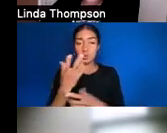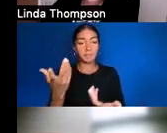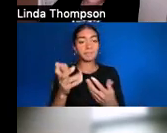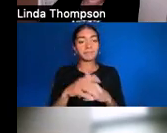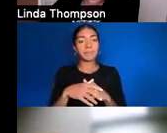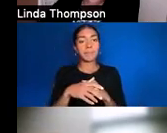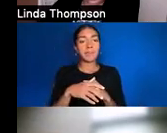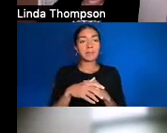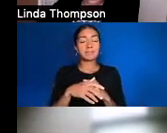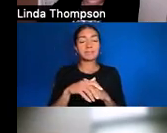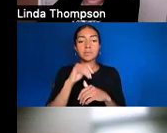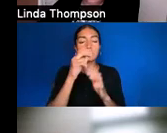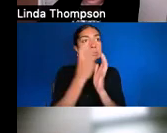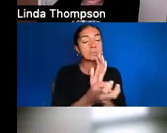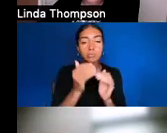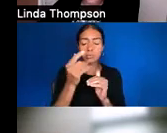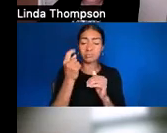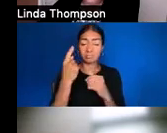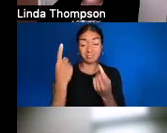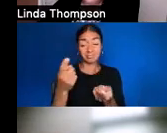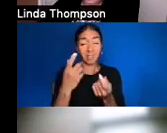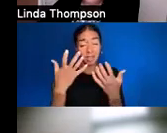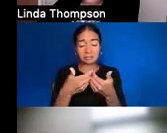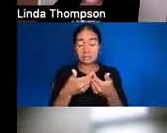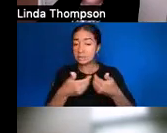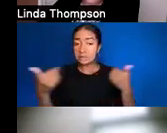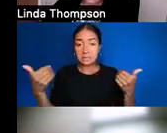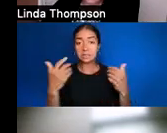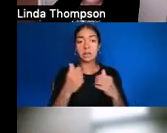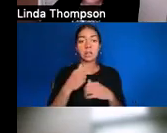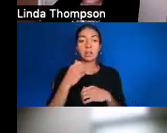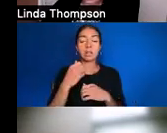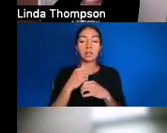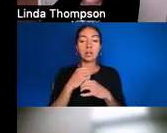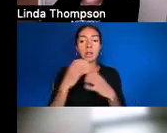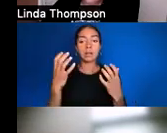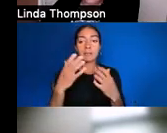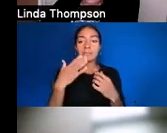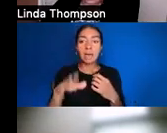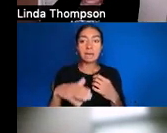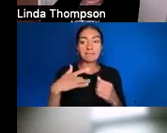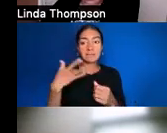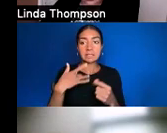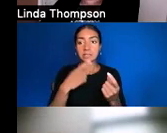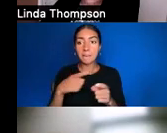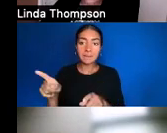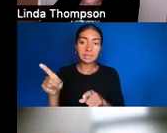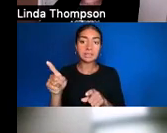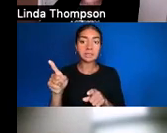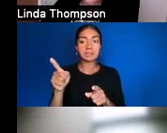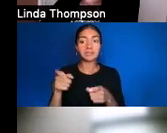division, and a lot of bad feelings happening in community.